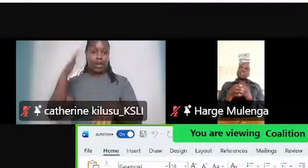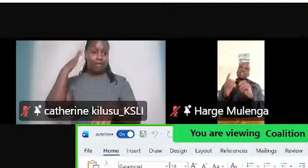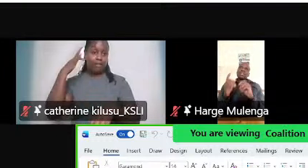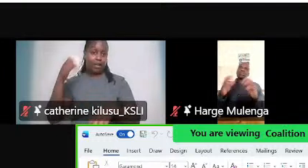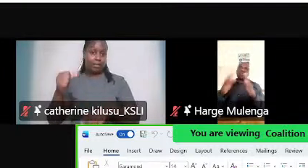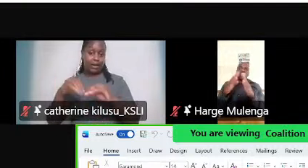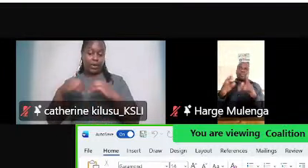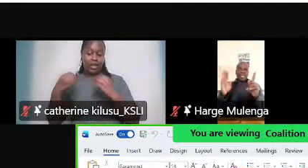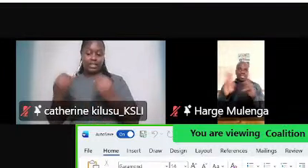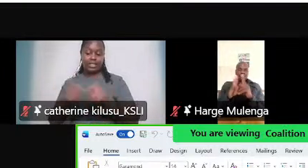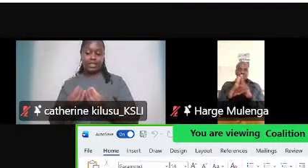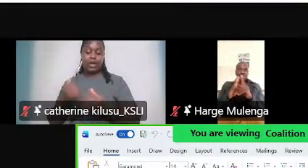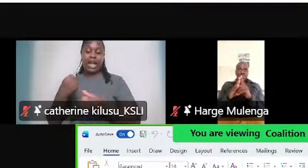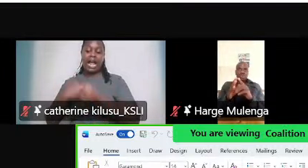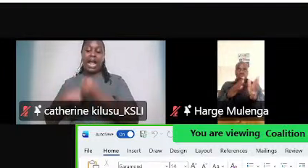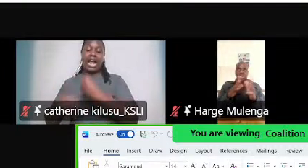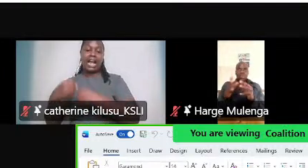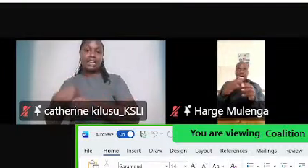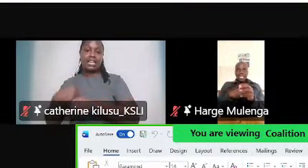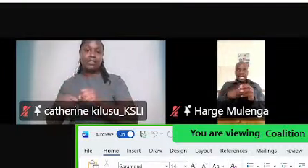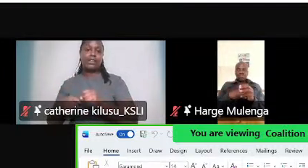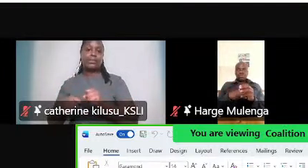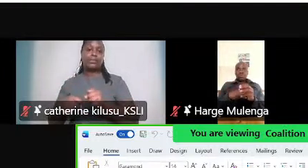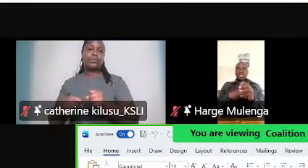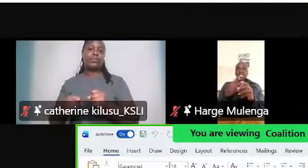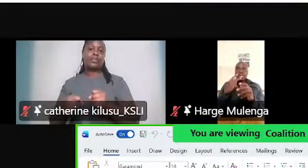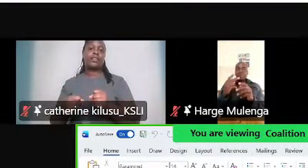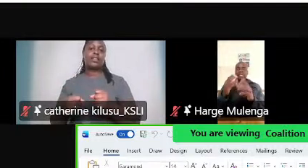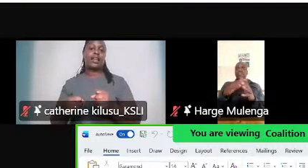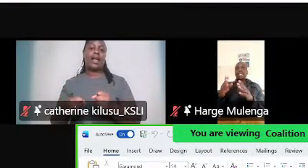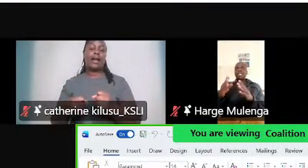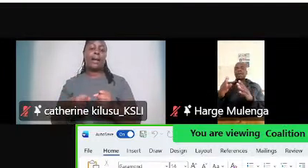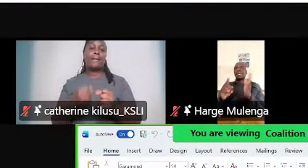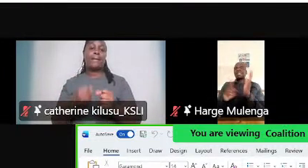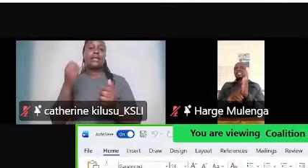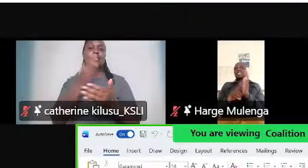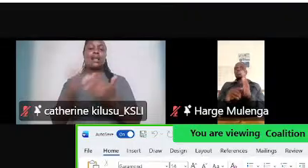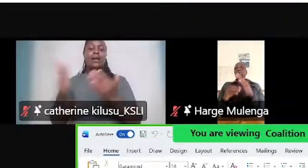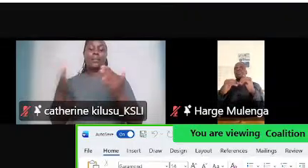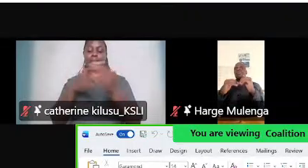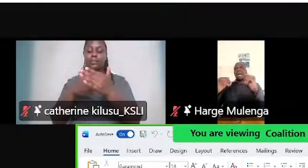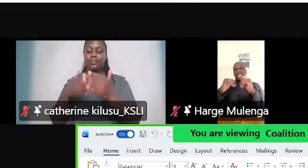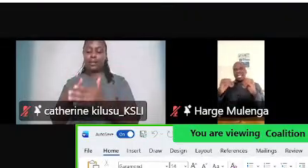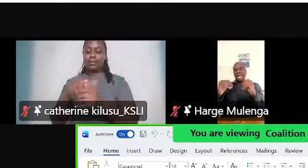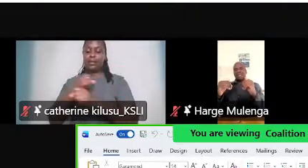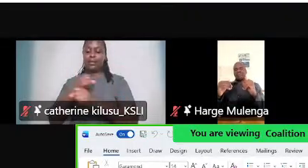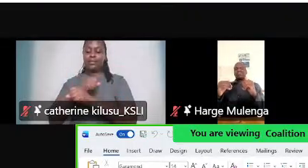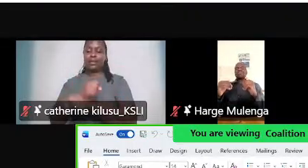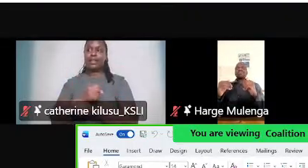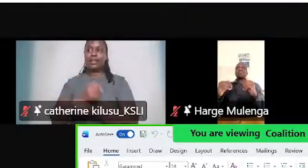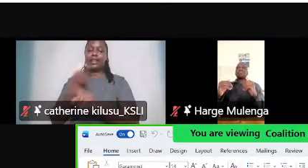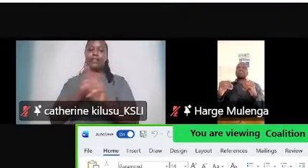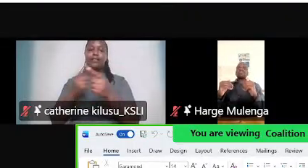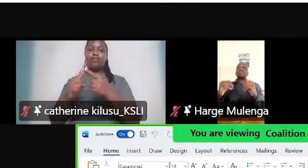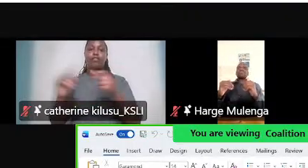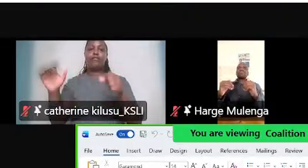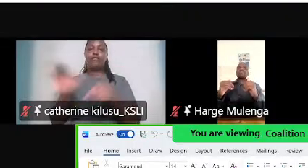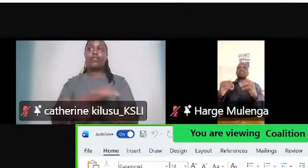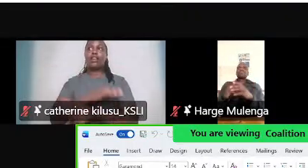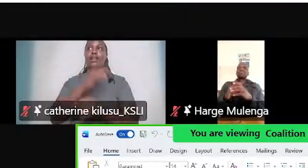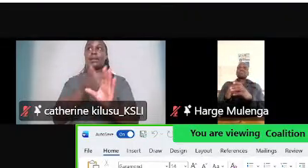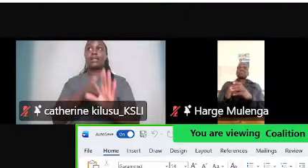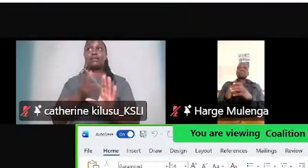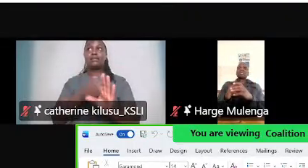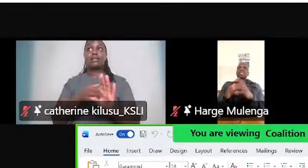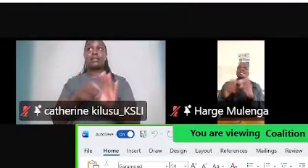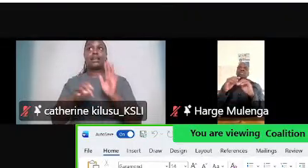active, structural barriers prevent women with psychosocial disabilities from fully participating. For example, there